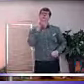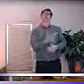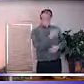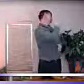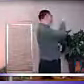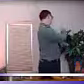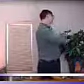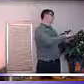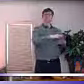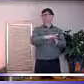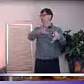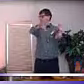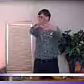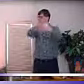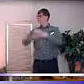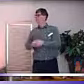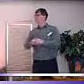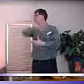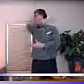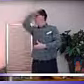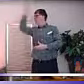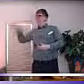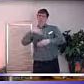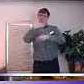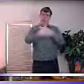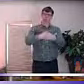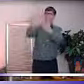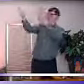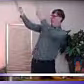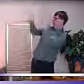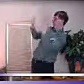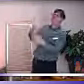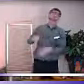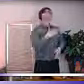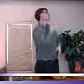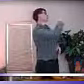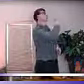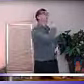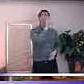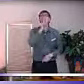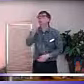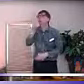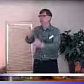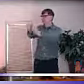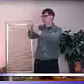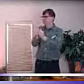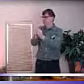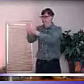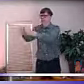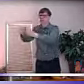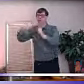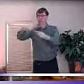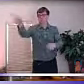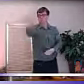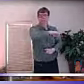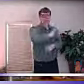God does not control all outcomes. God is whispering guidance to us in